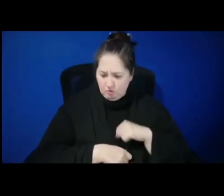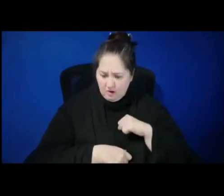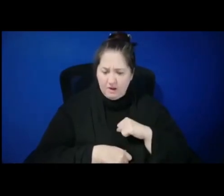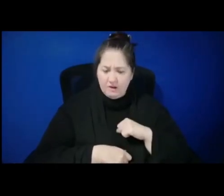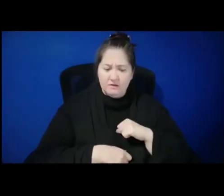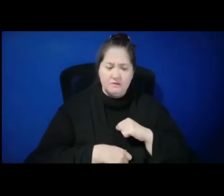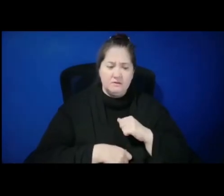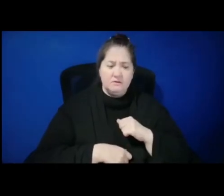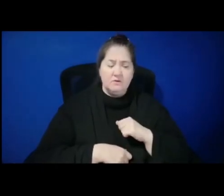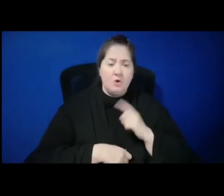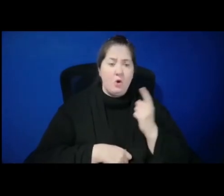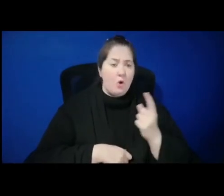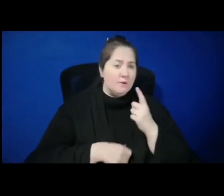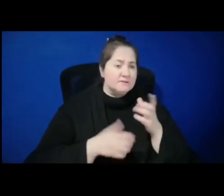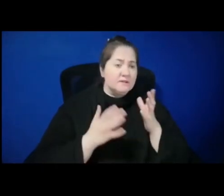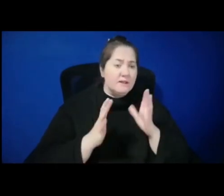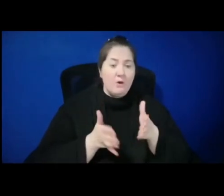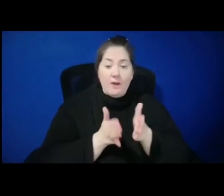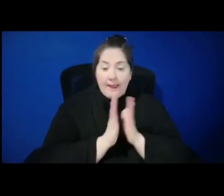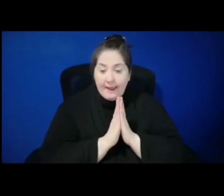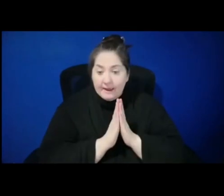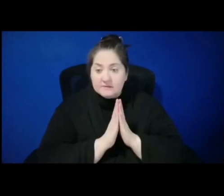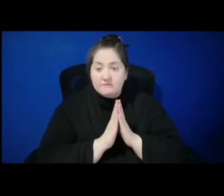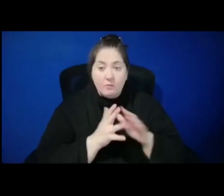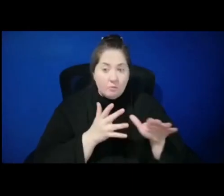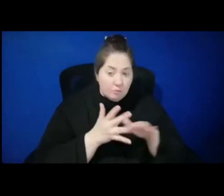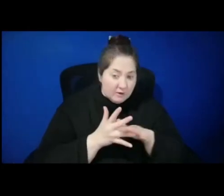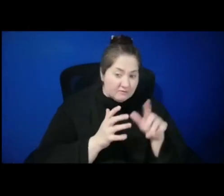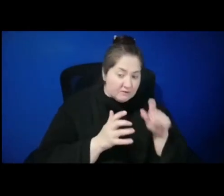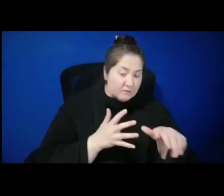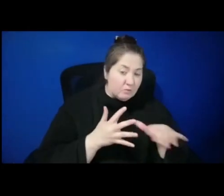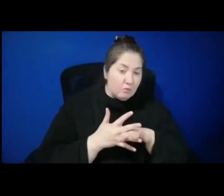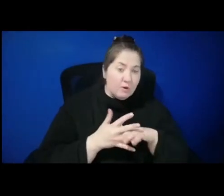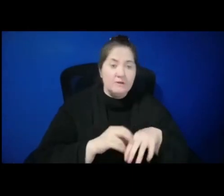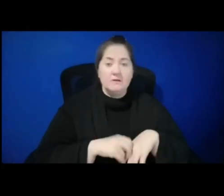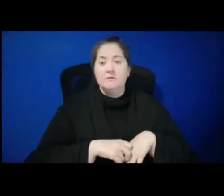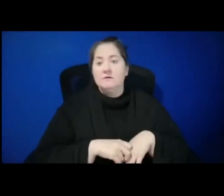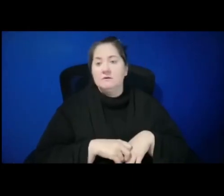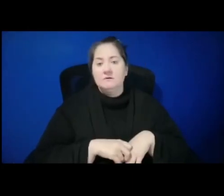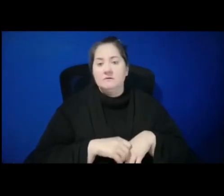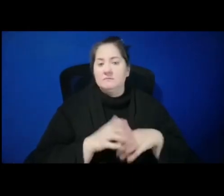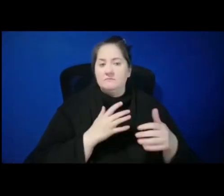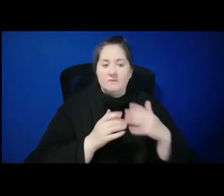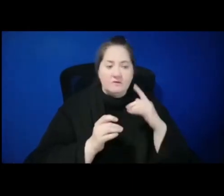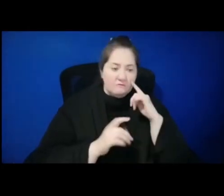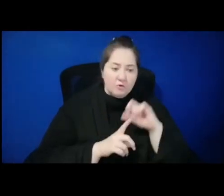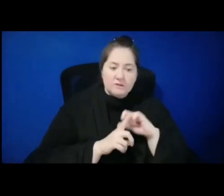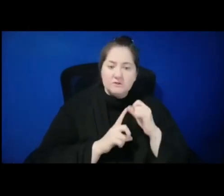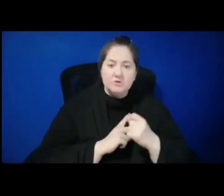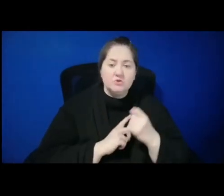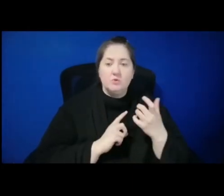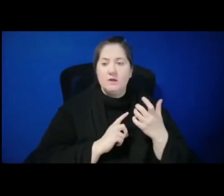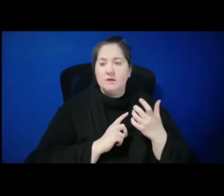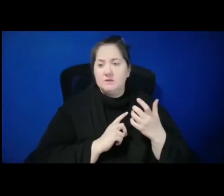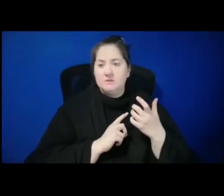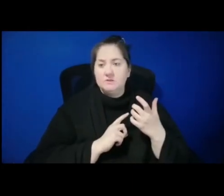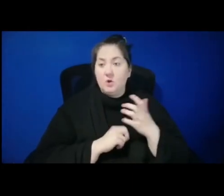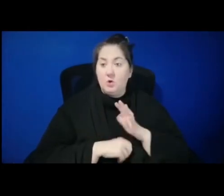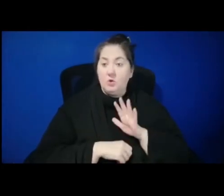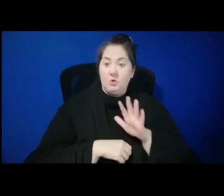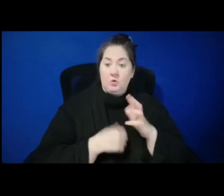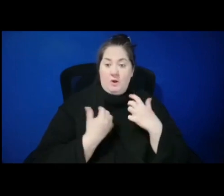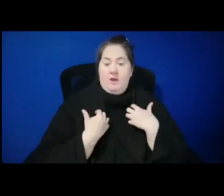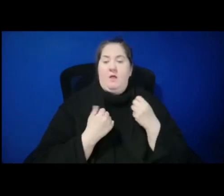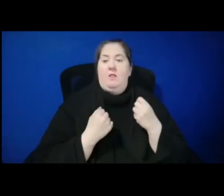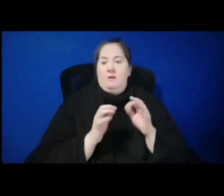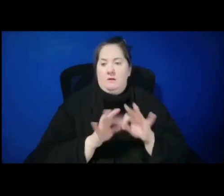You're always allowed to ask for a break if you need it, even just for a situation, and your health is